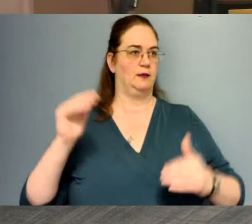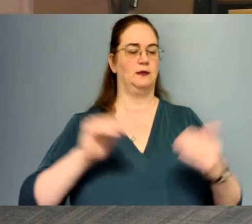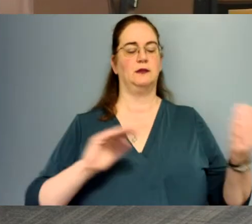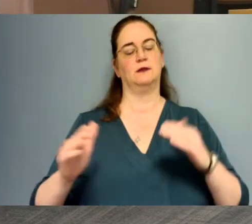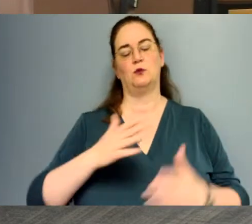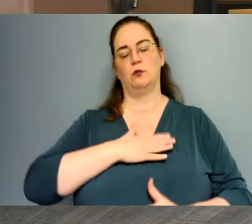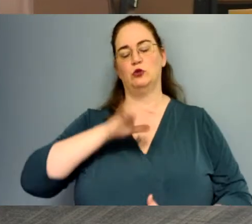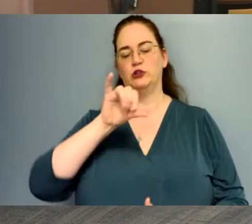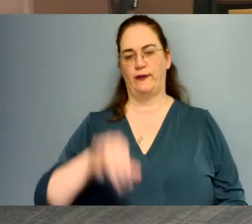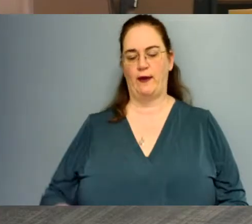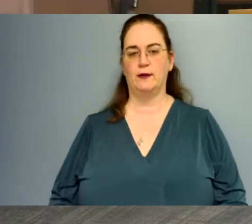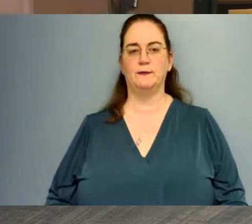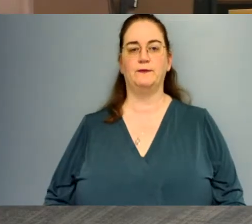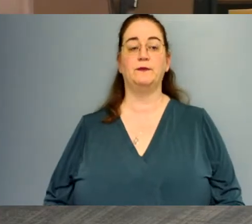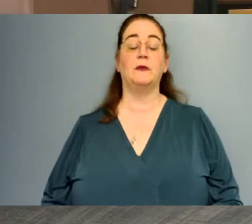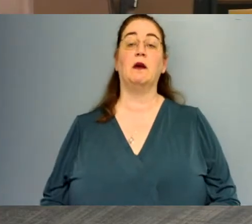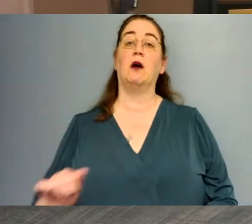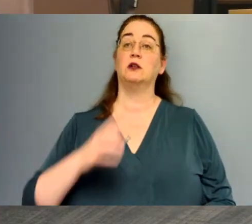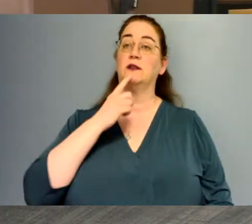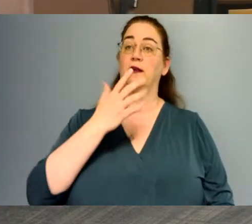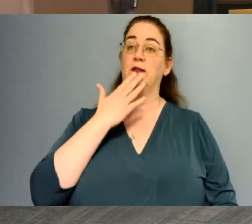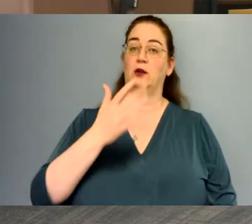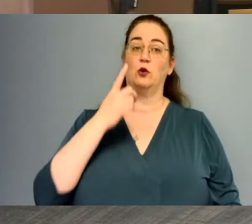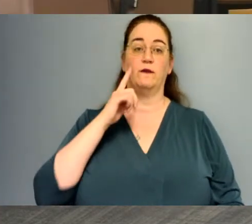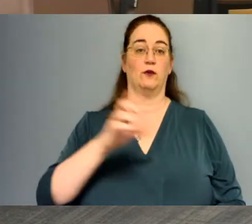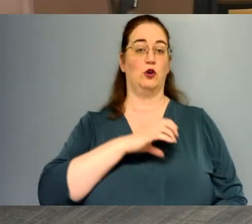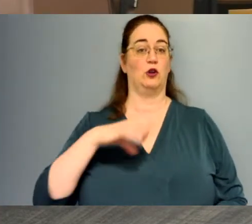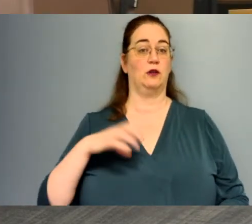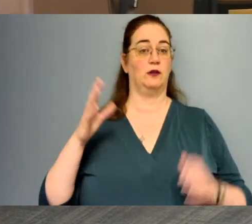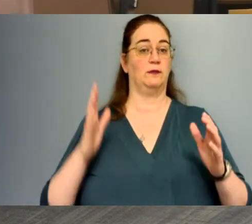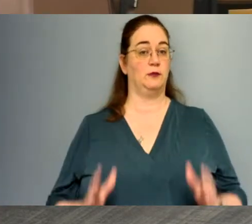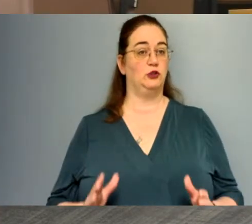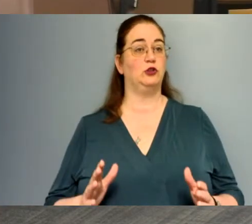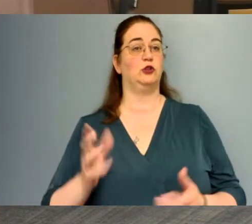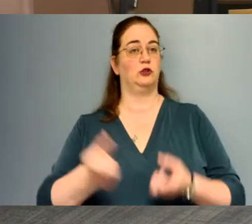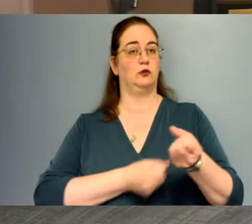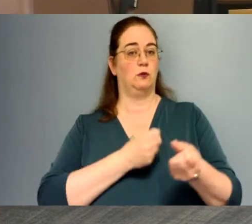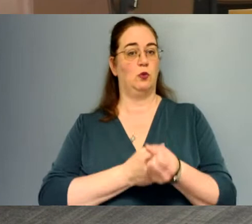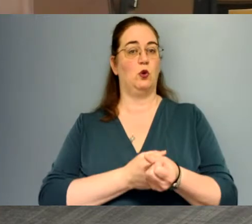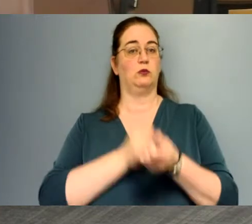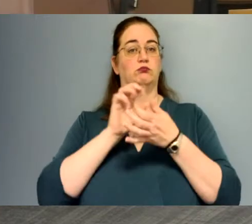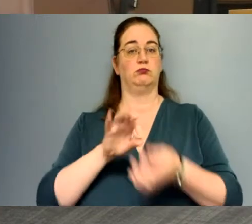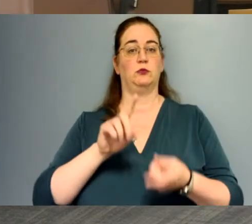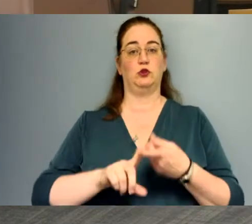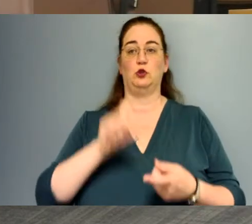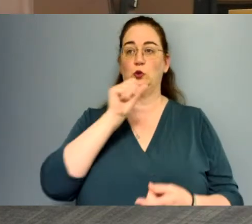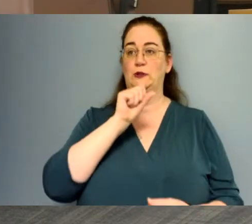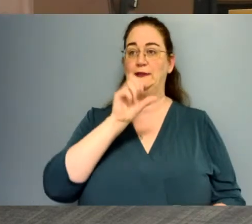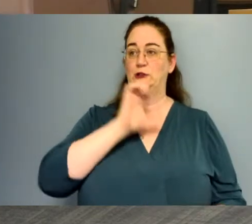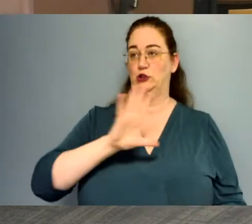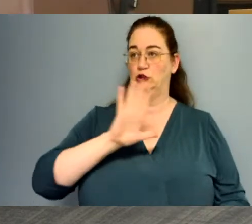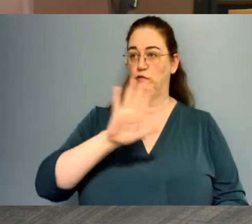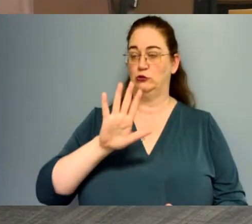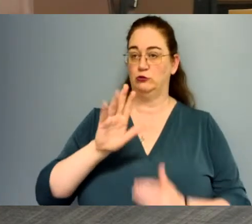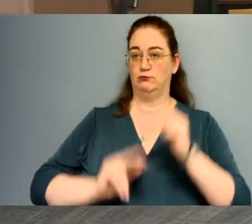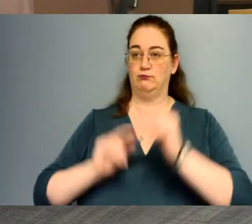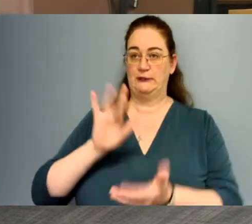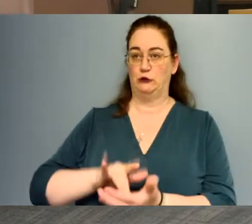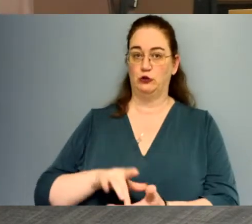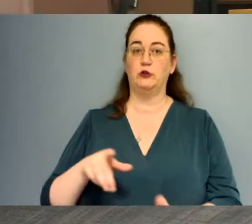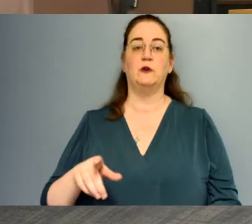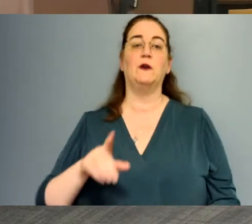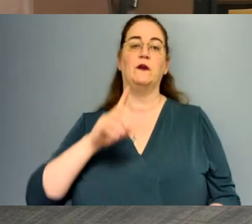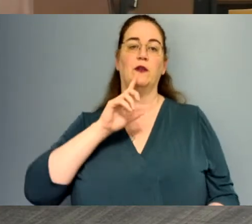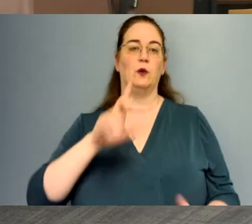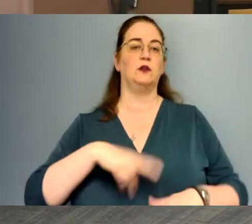so I appreciate that. I'd also like to say thank you for the commissioner's support with regards to the senior center. And there was,